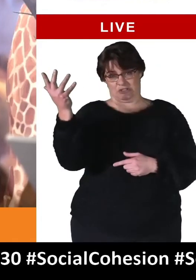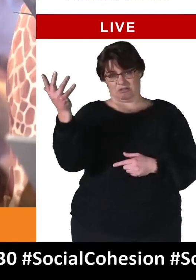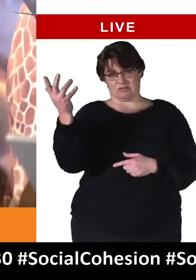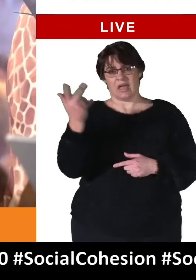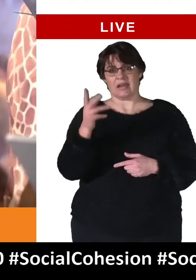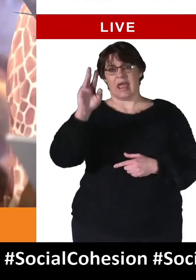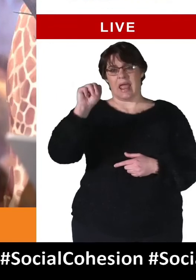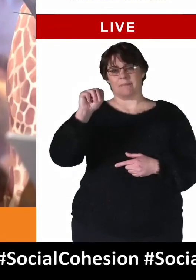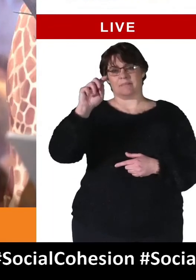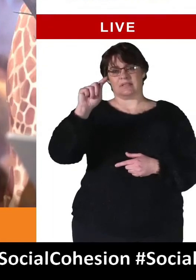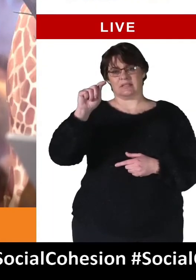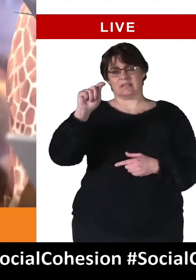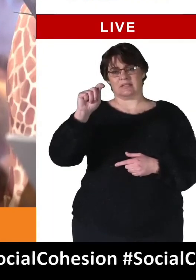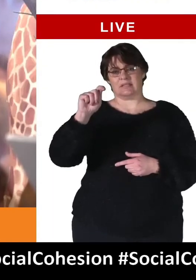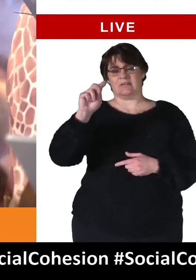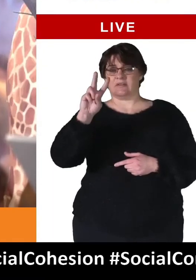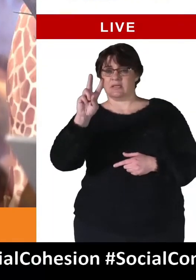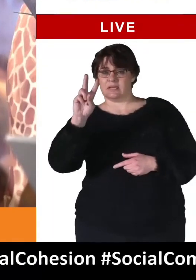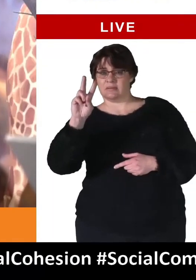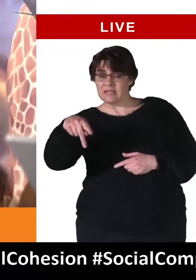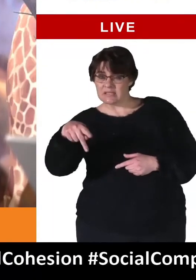and MTBPs